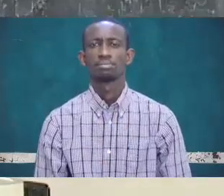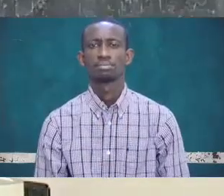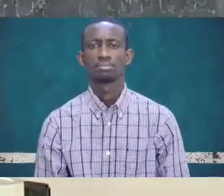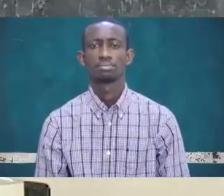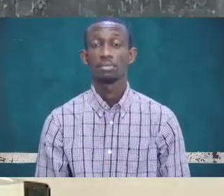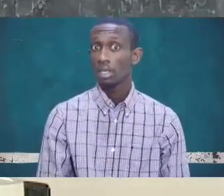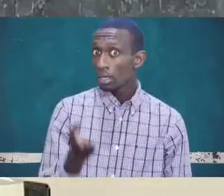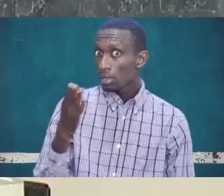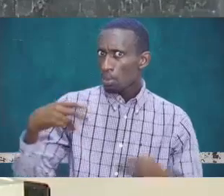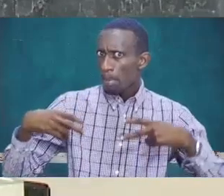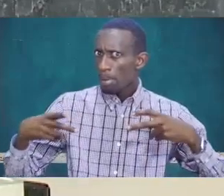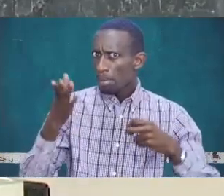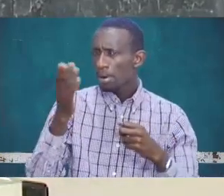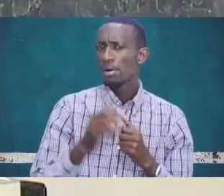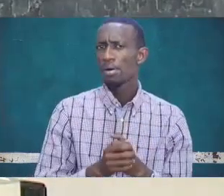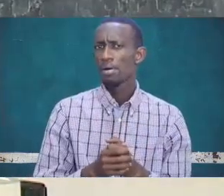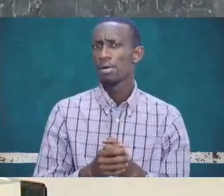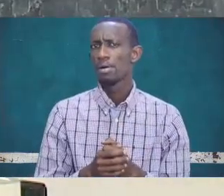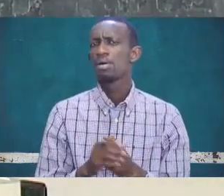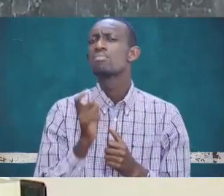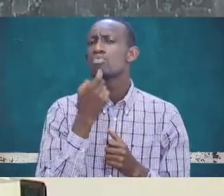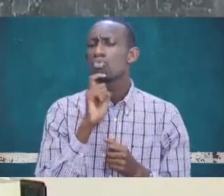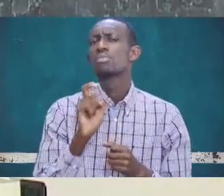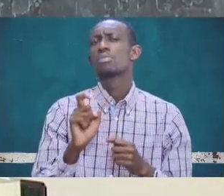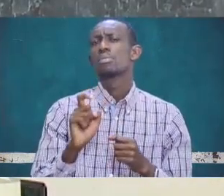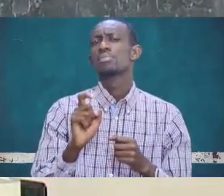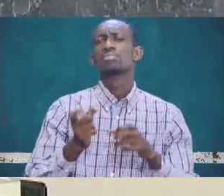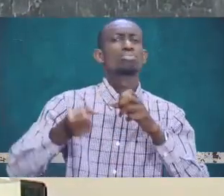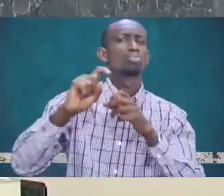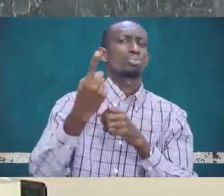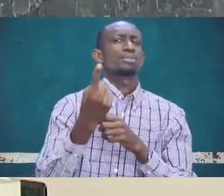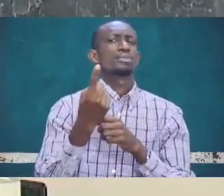And these components have to be more than one.